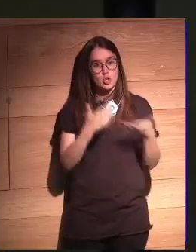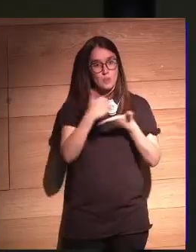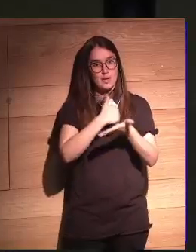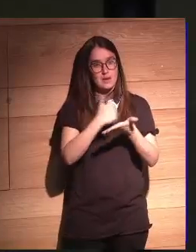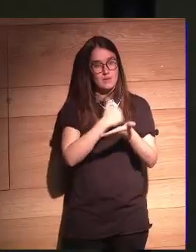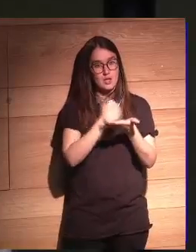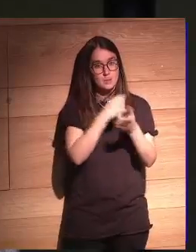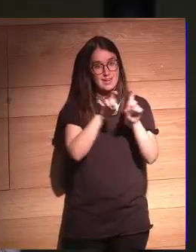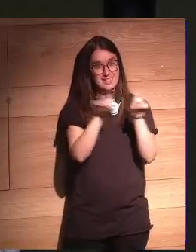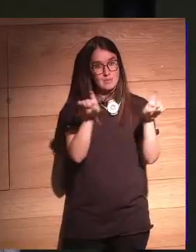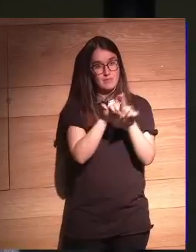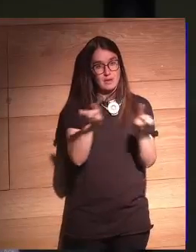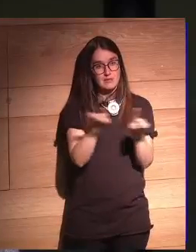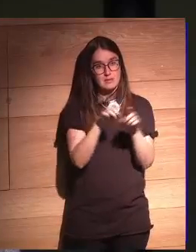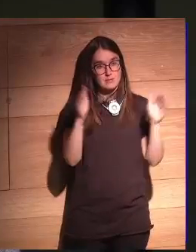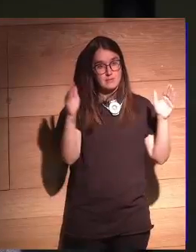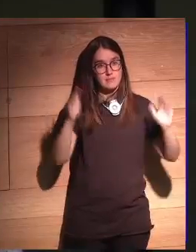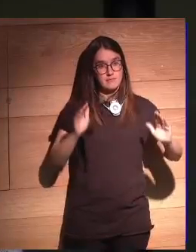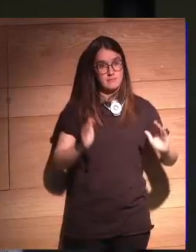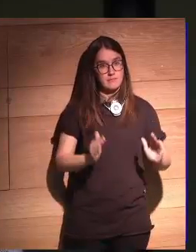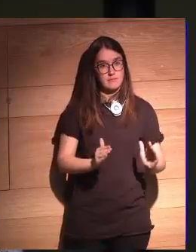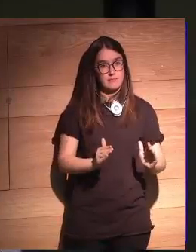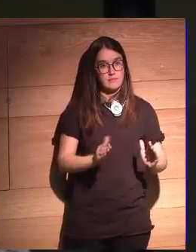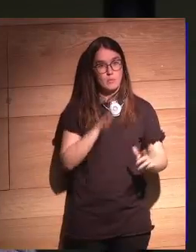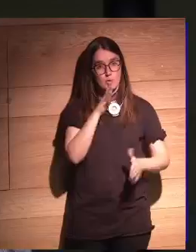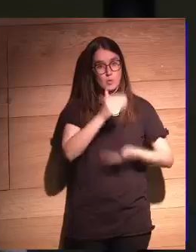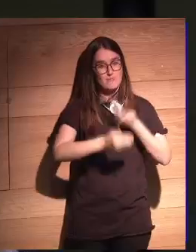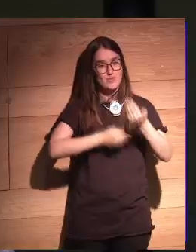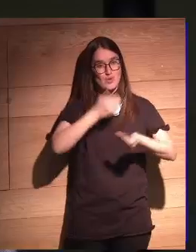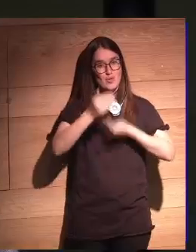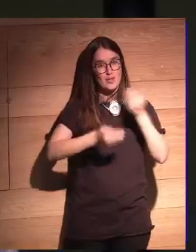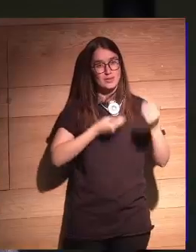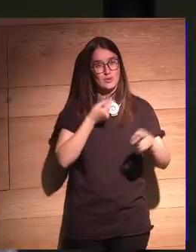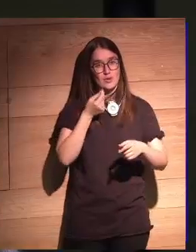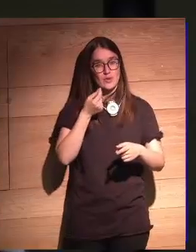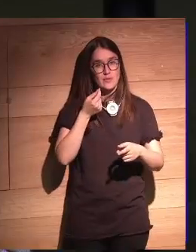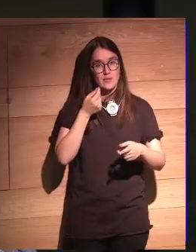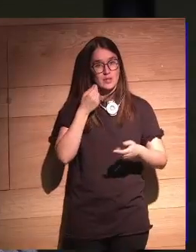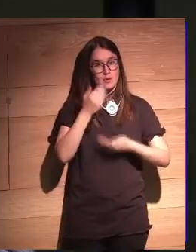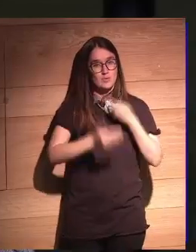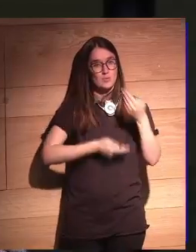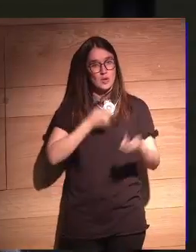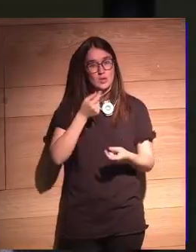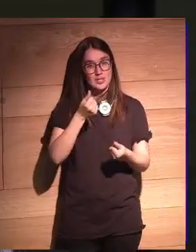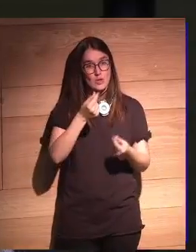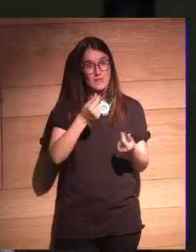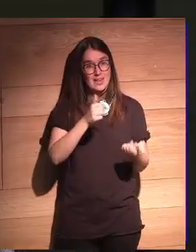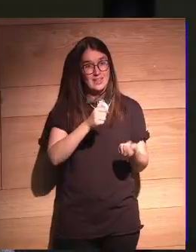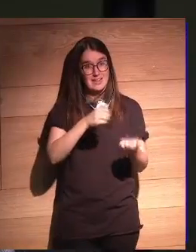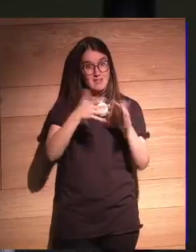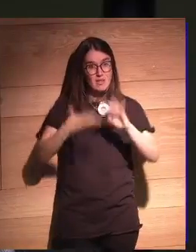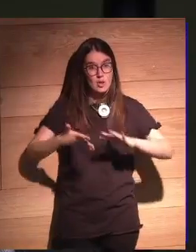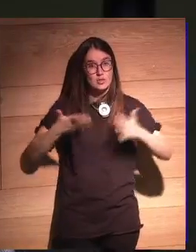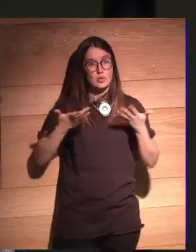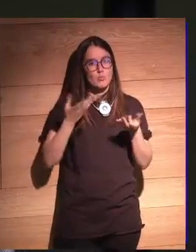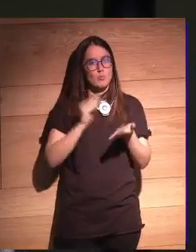into by these very processes of financialization. So I think it is, to some extent, a matter of formulating all this and